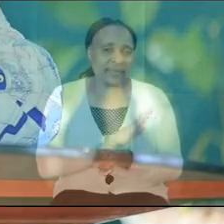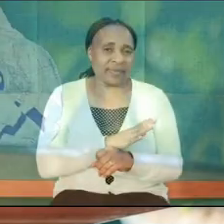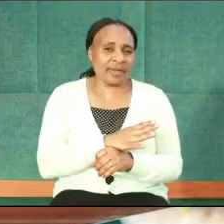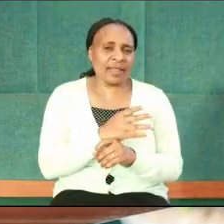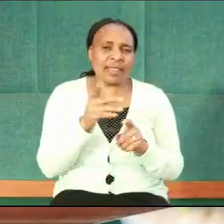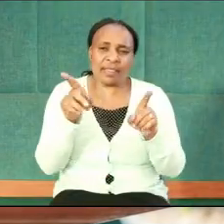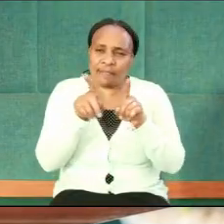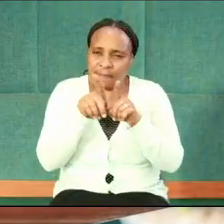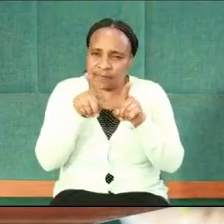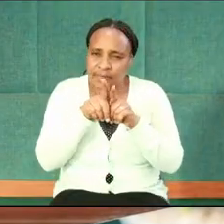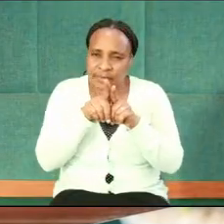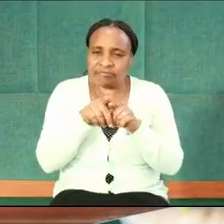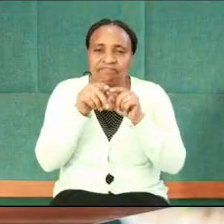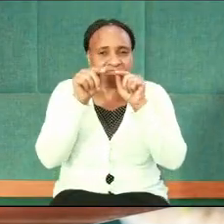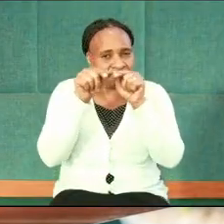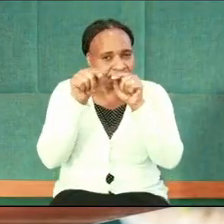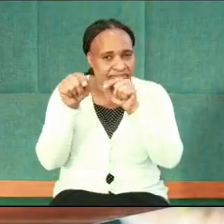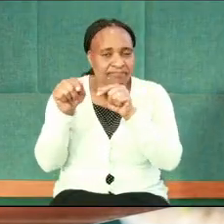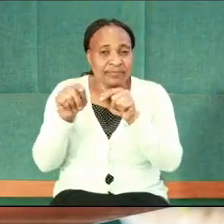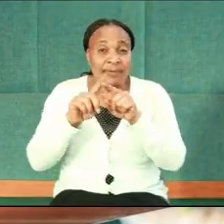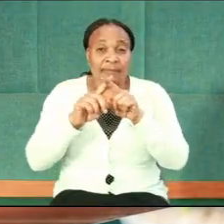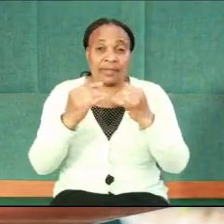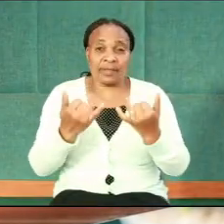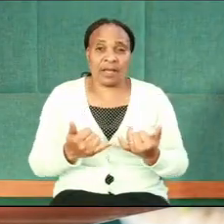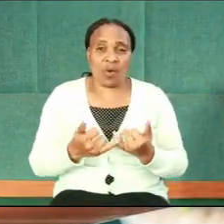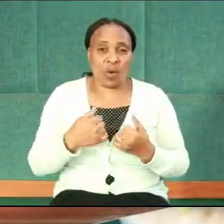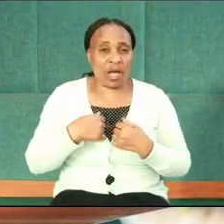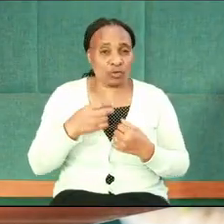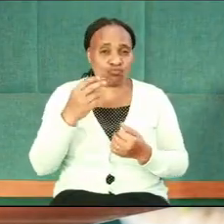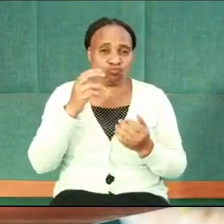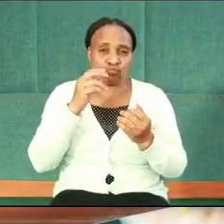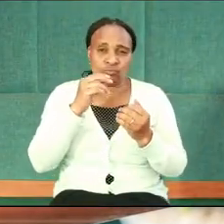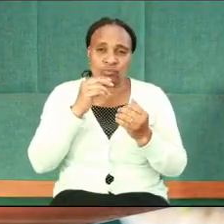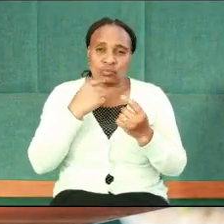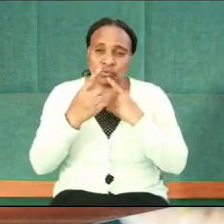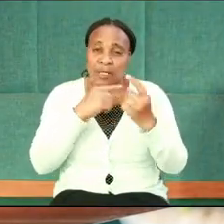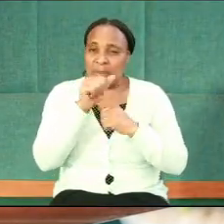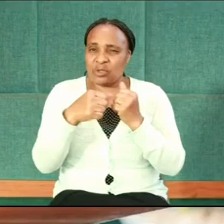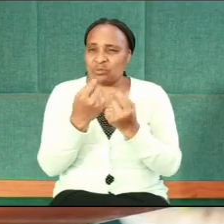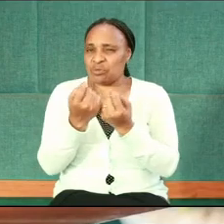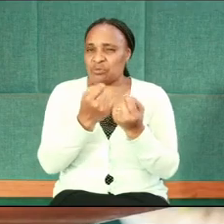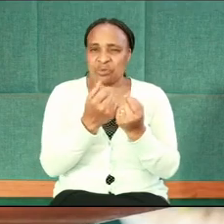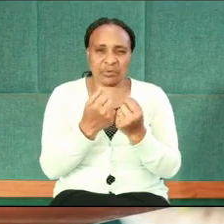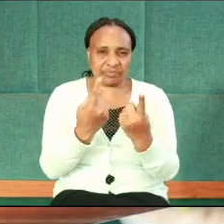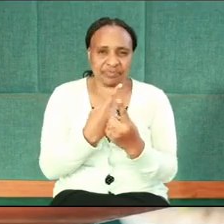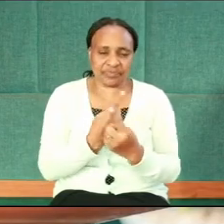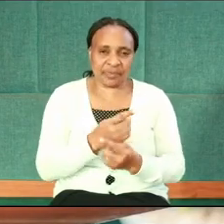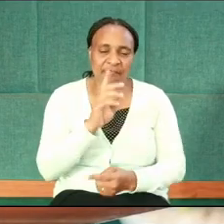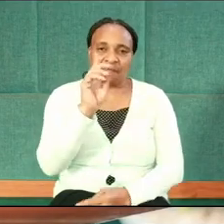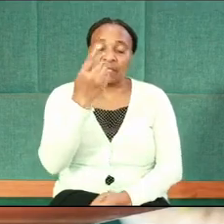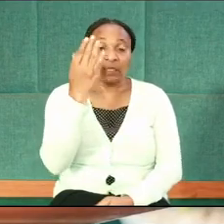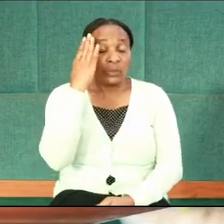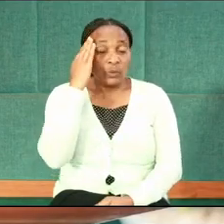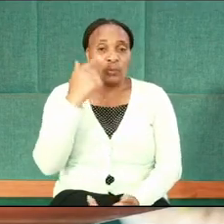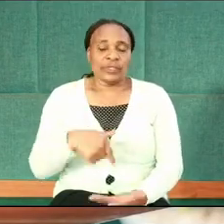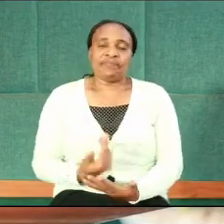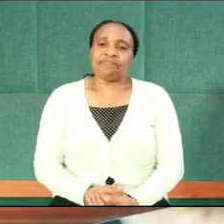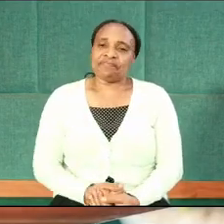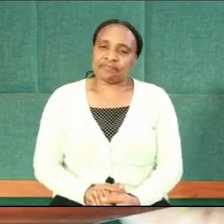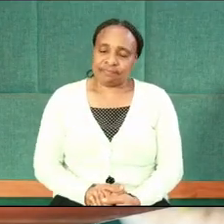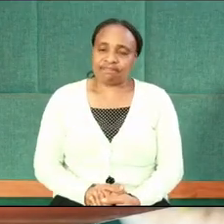the same, but of course there will be just slight differences. The first one which we know, the genetics, this